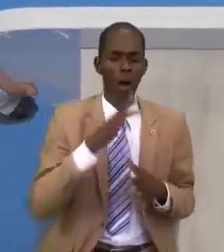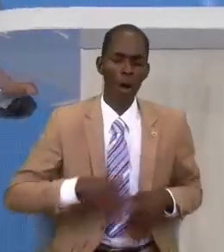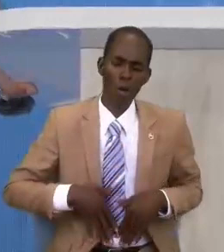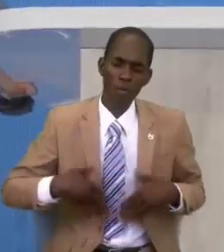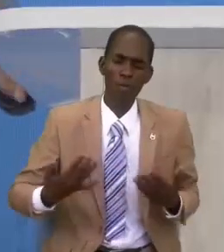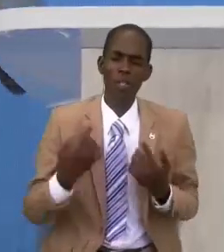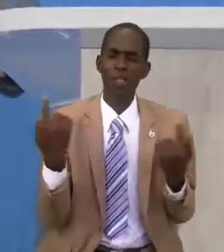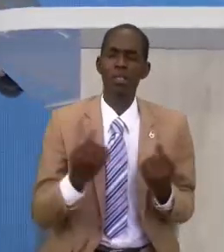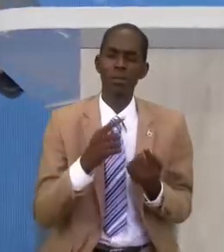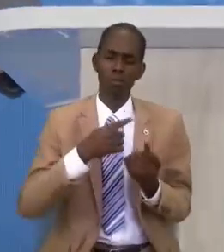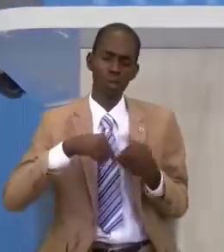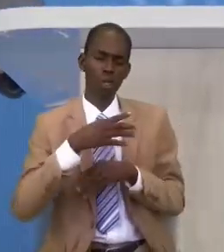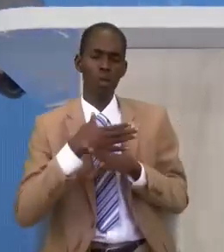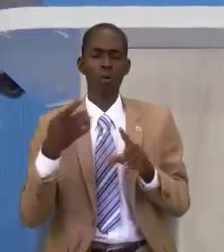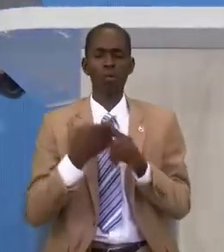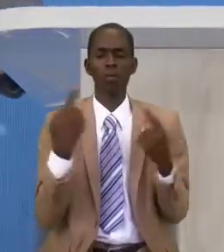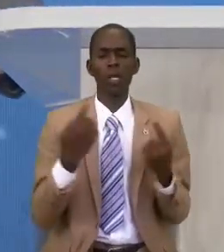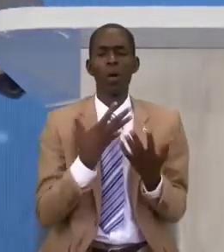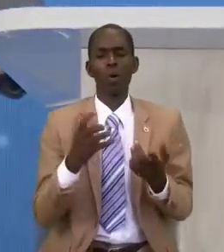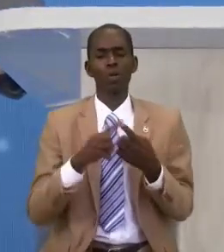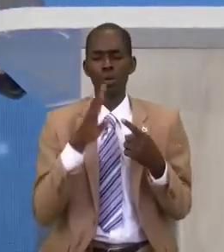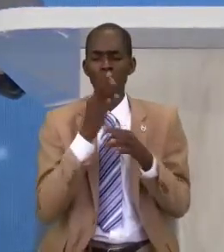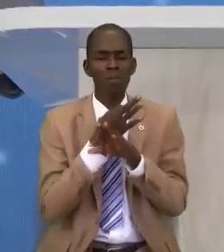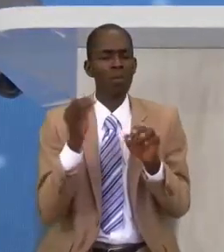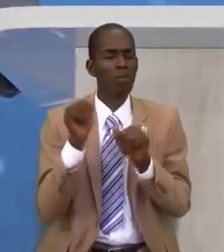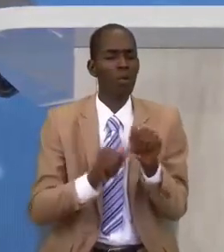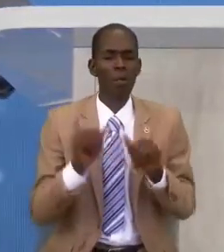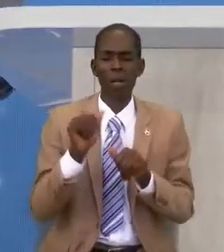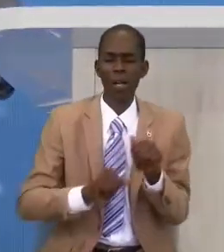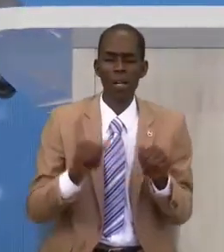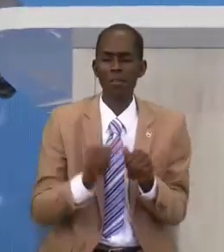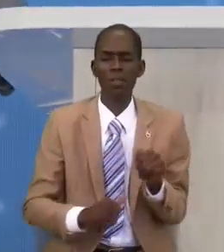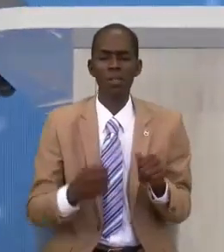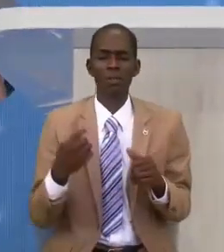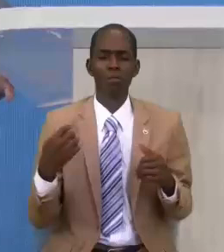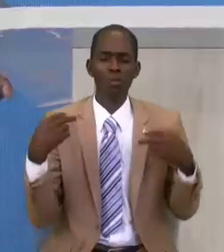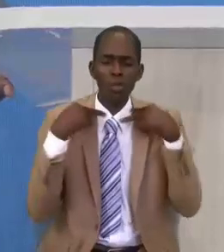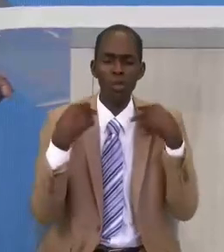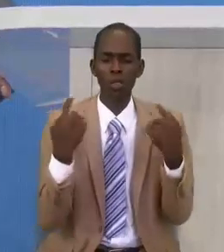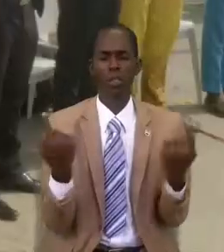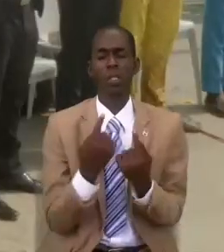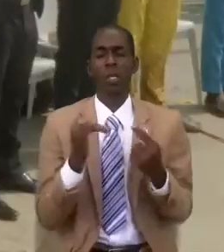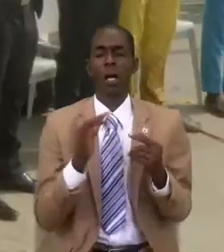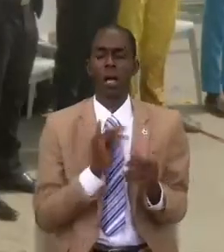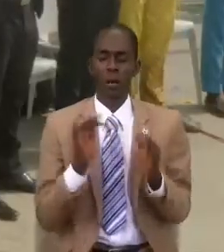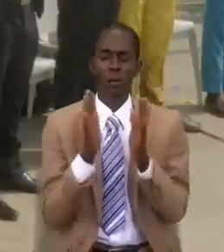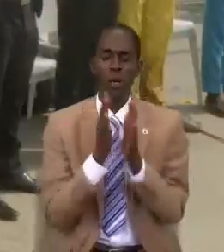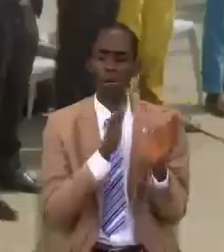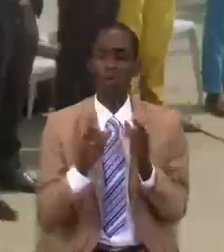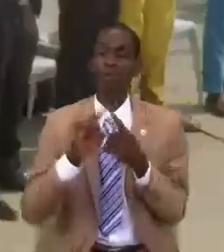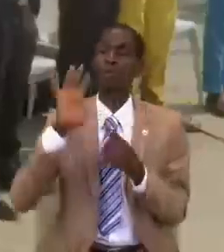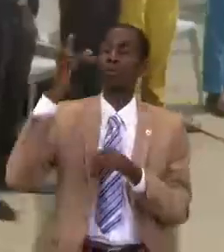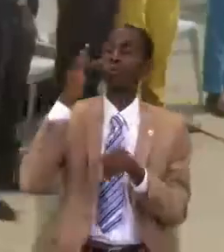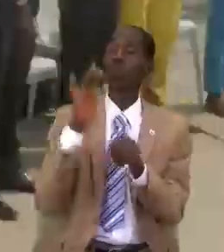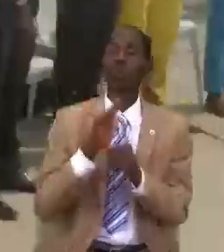known sin. I pray, according to your promise, forgive them in Jesus' name.